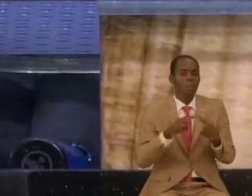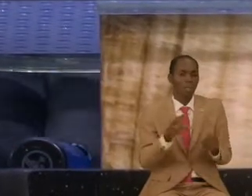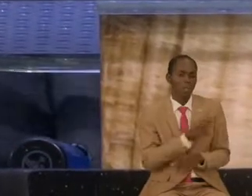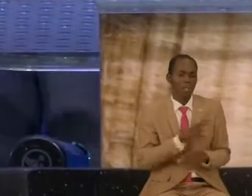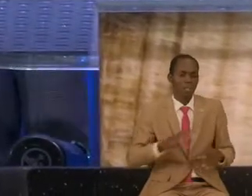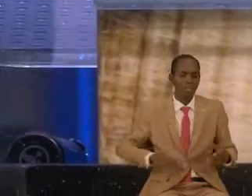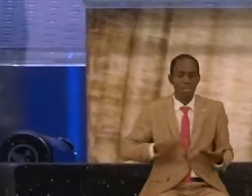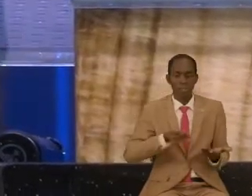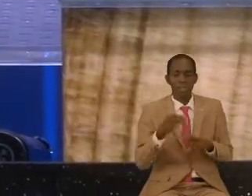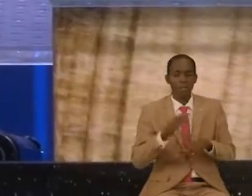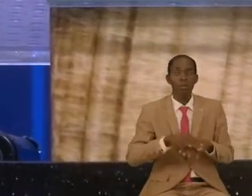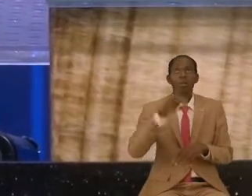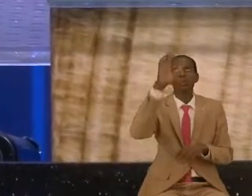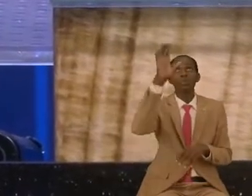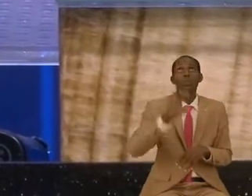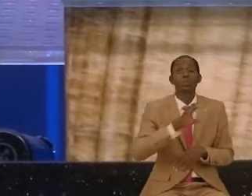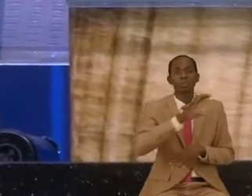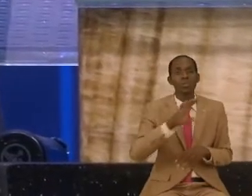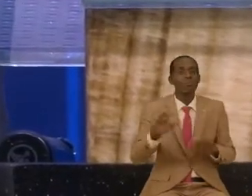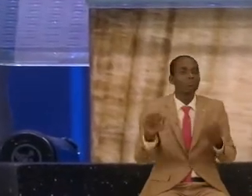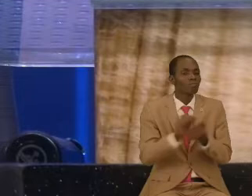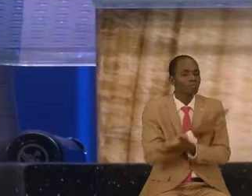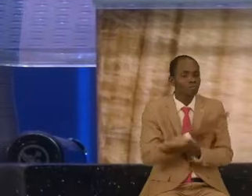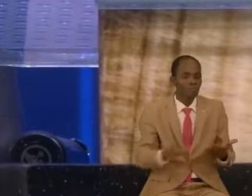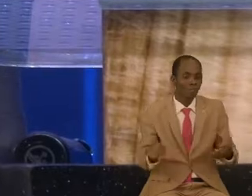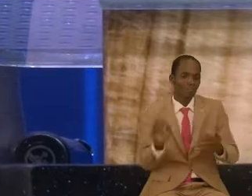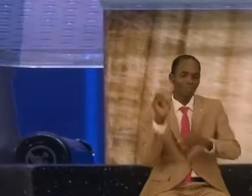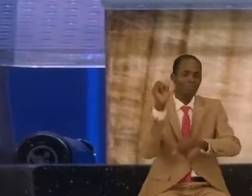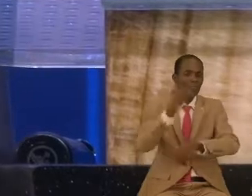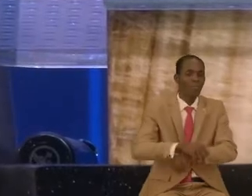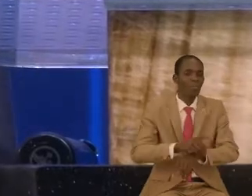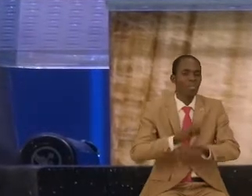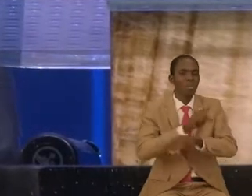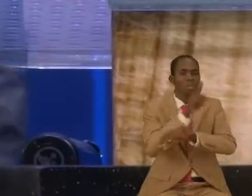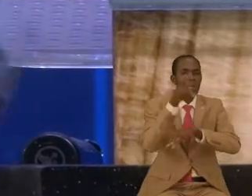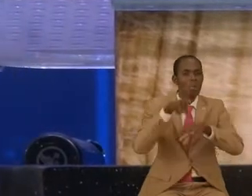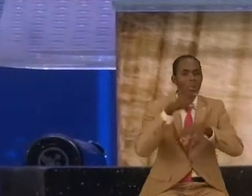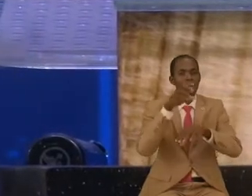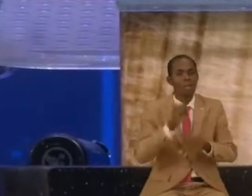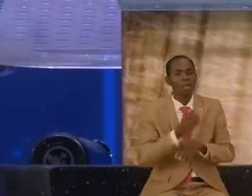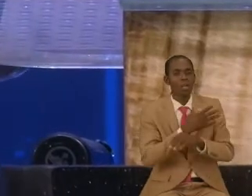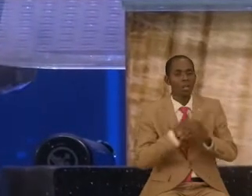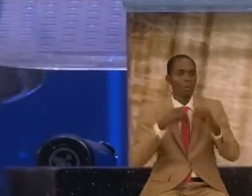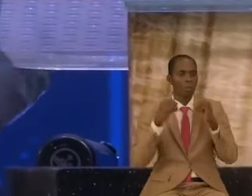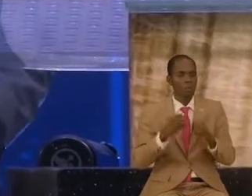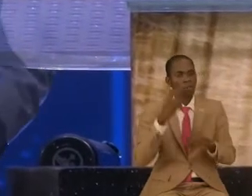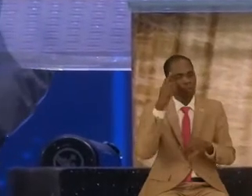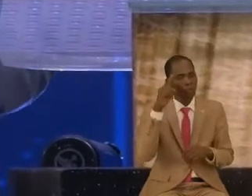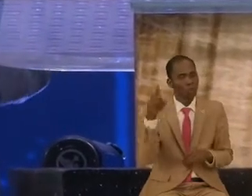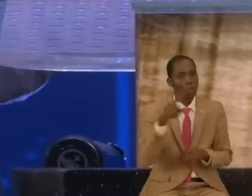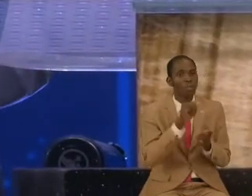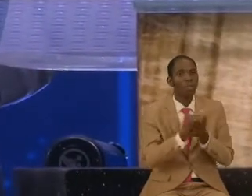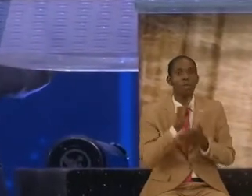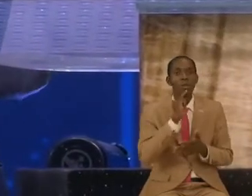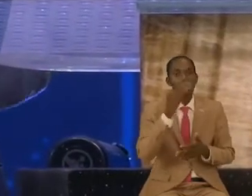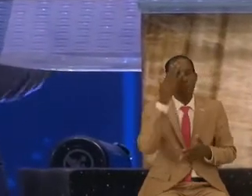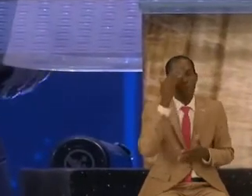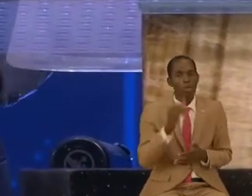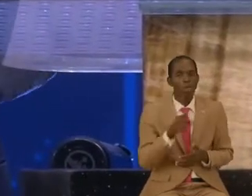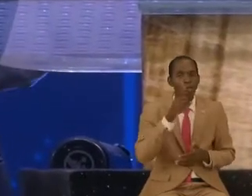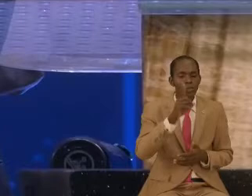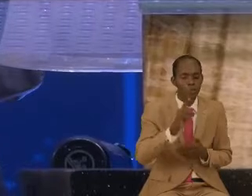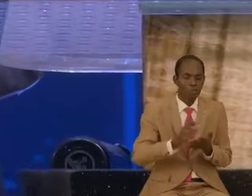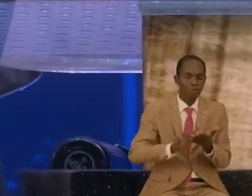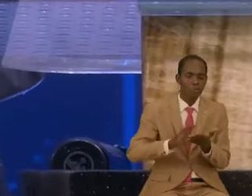cross destroyed, defeated the principalities and powers for you. That's why you